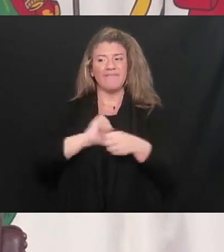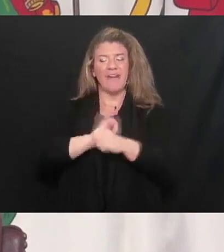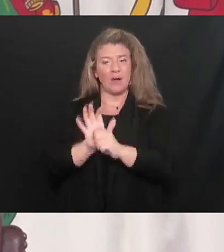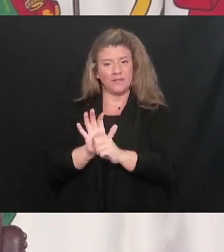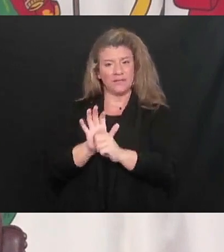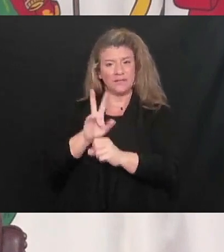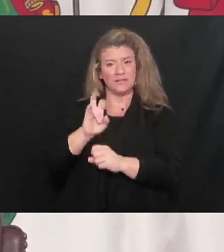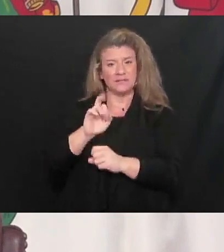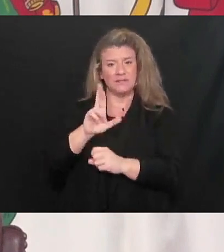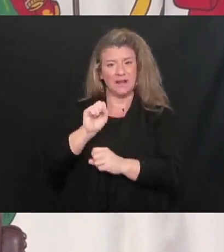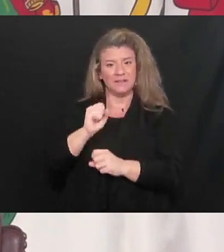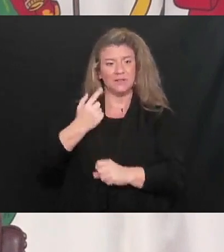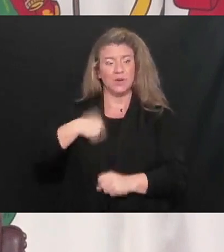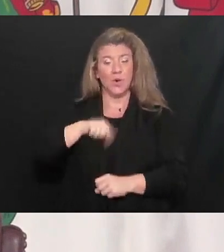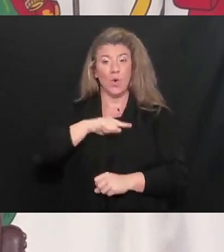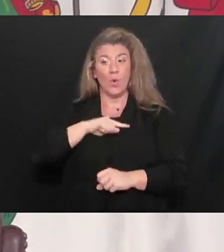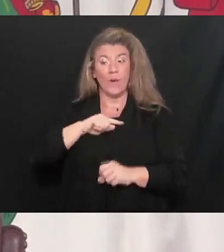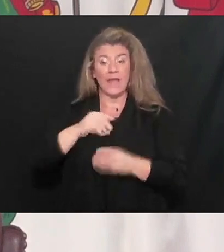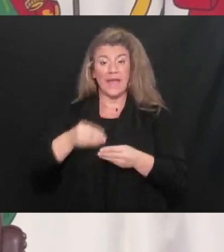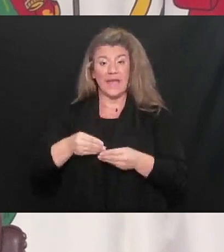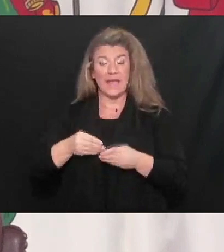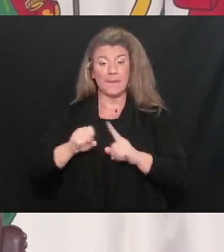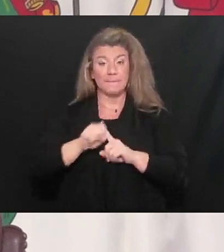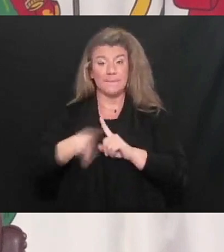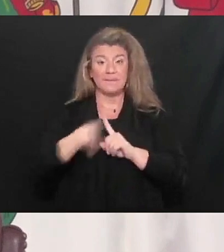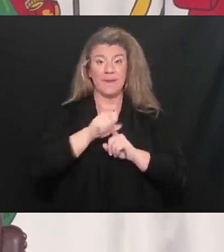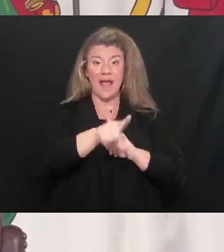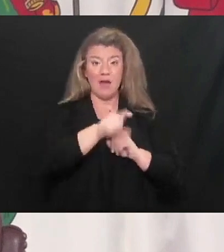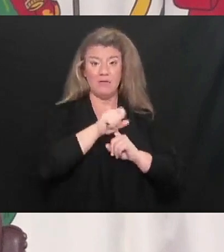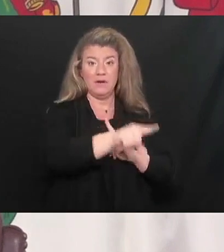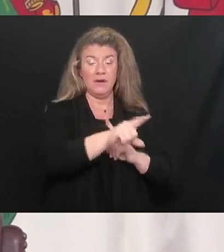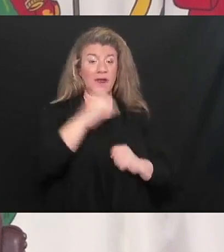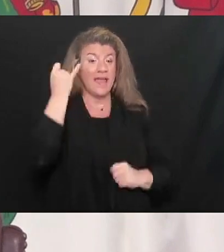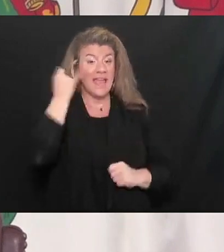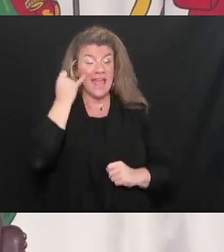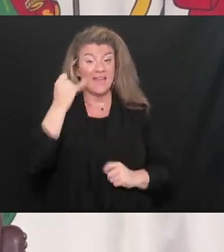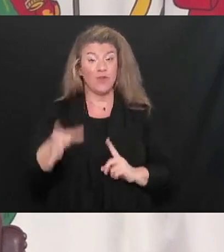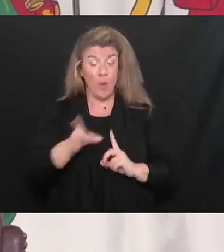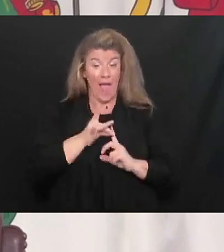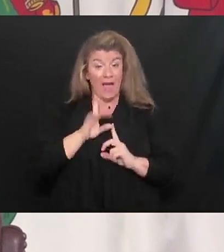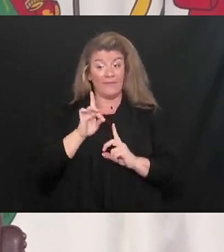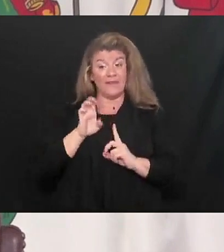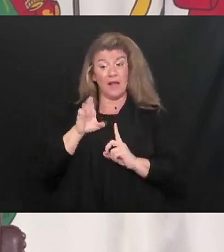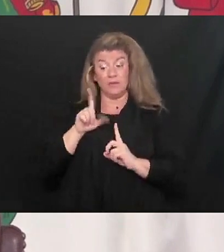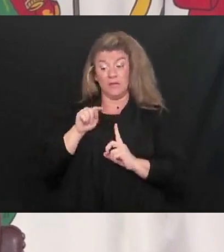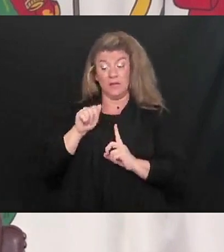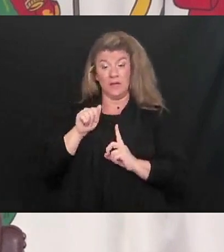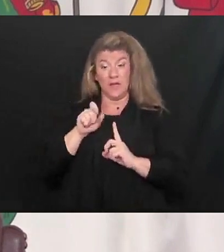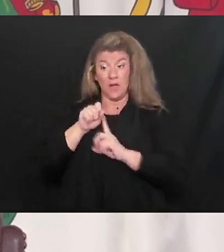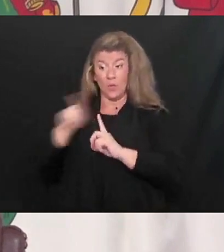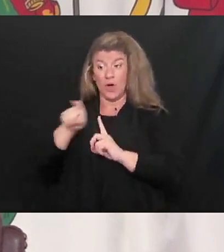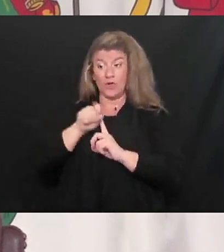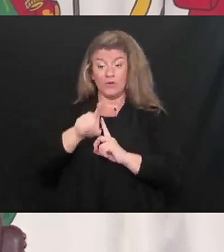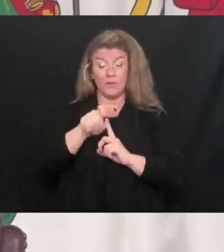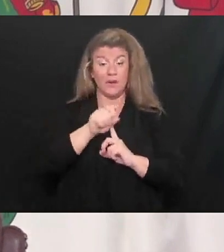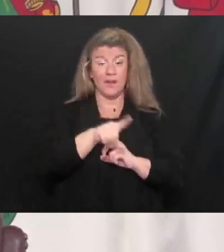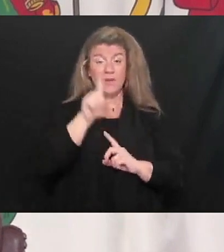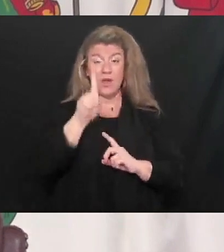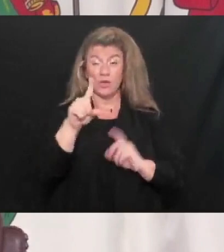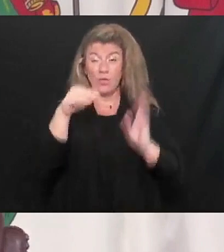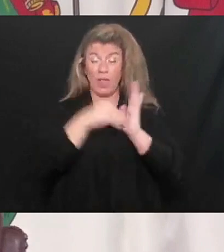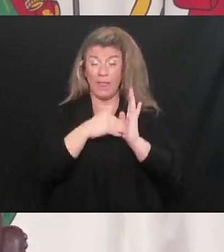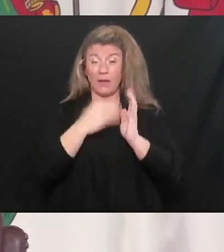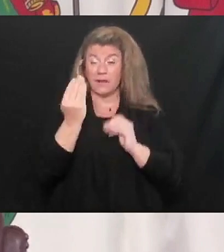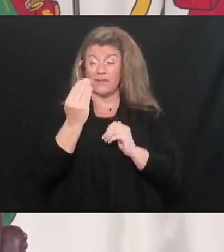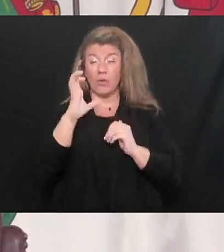we expel if you have the Delta variant is 1,000 to 1,400 times as